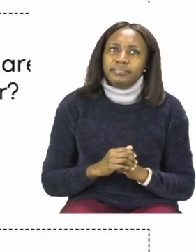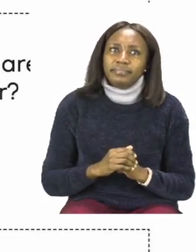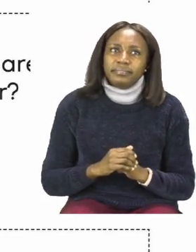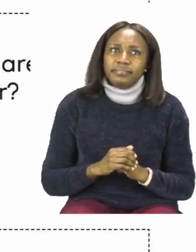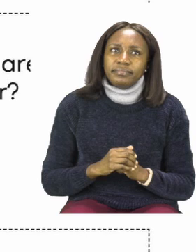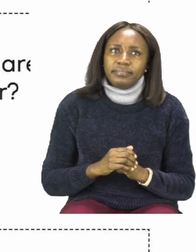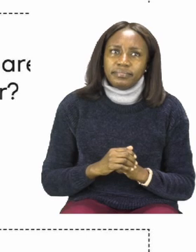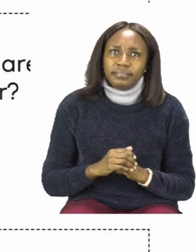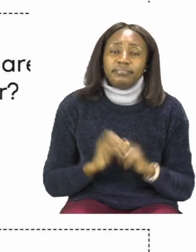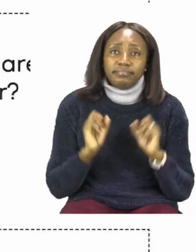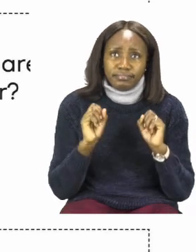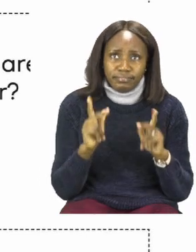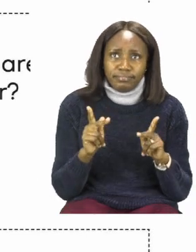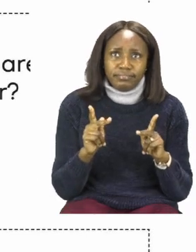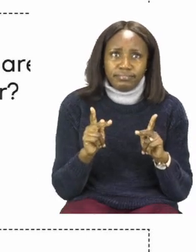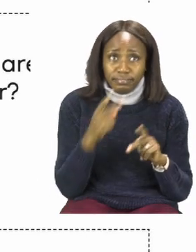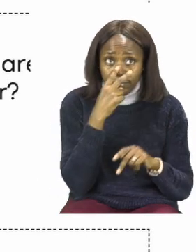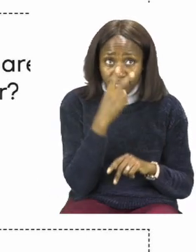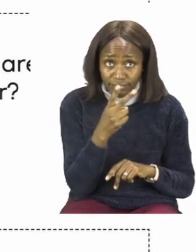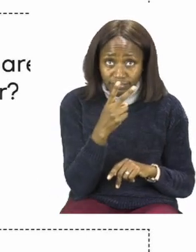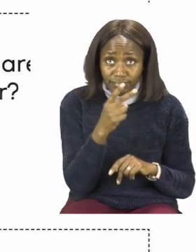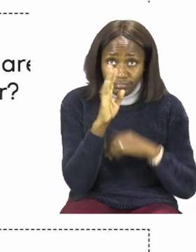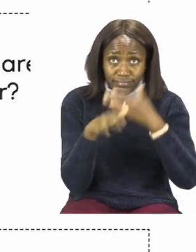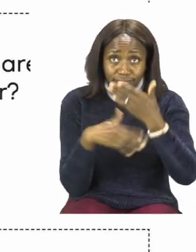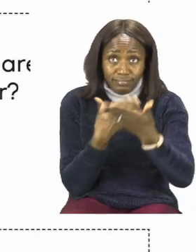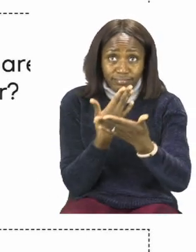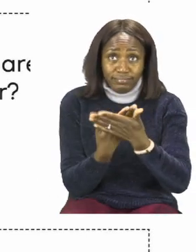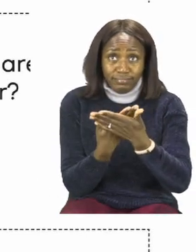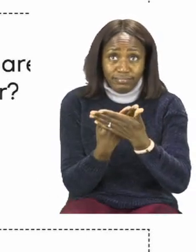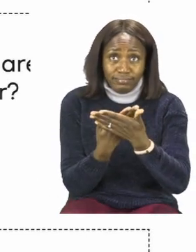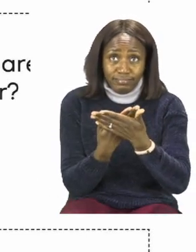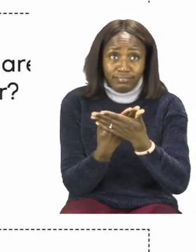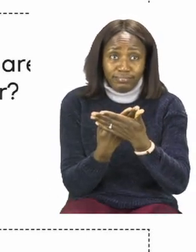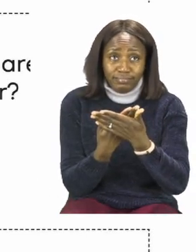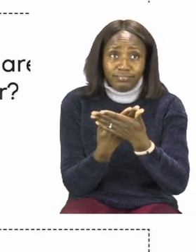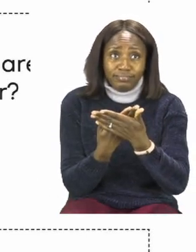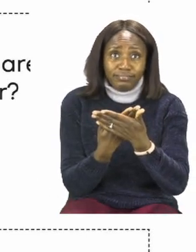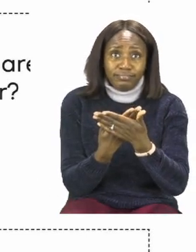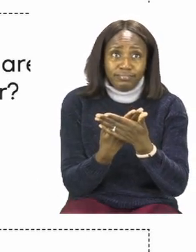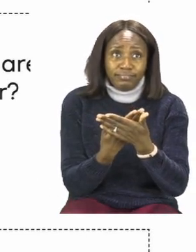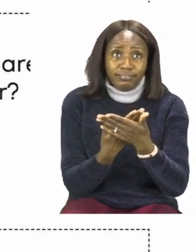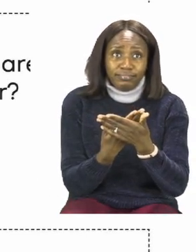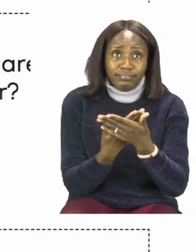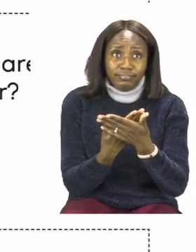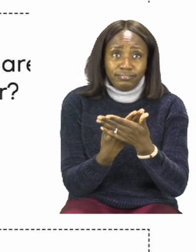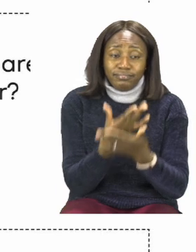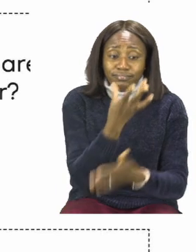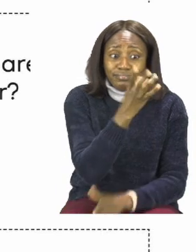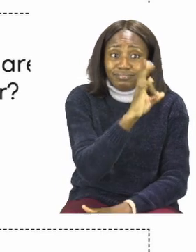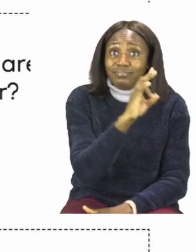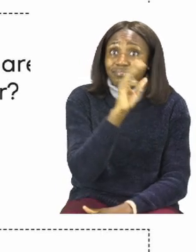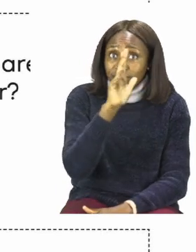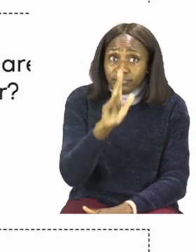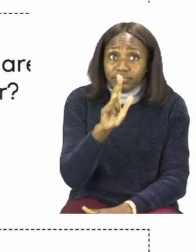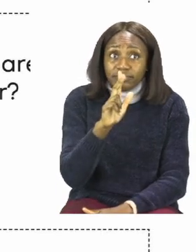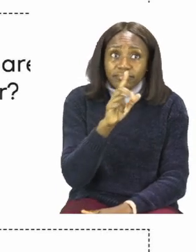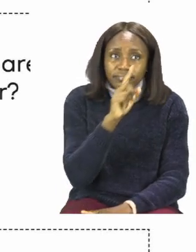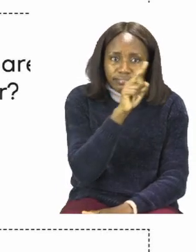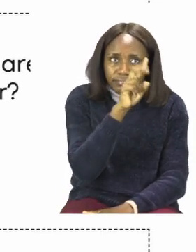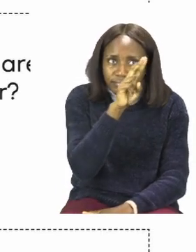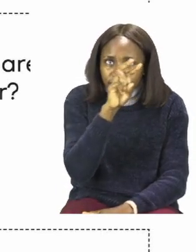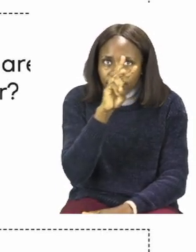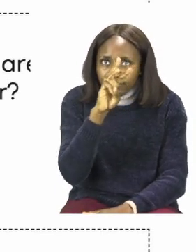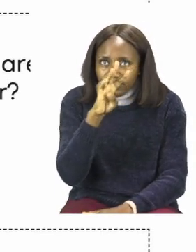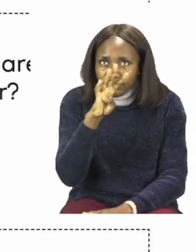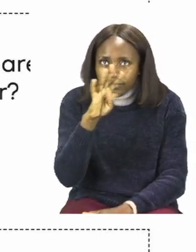So we can see that in this story sum we have 7 people. The same